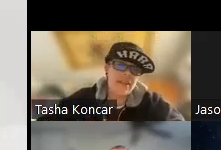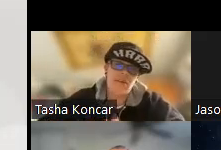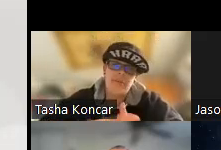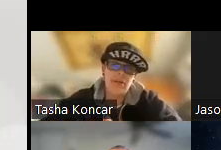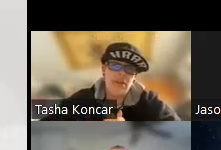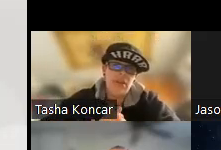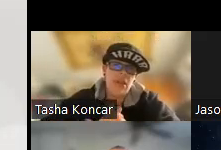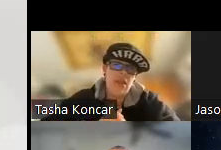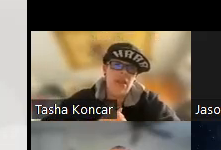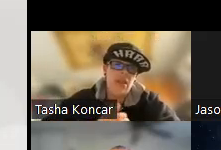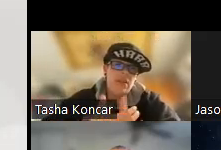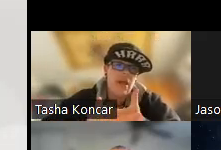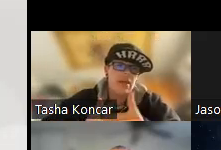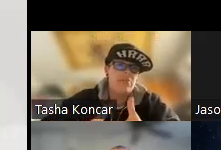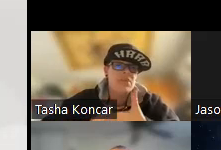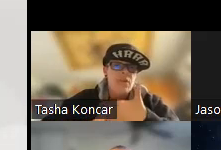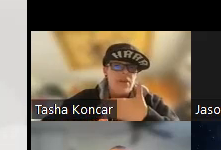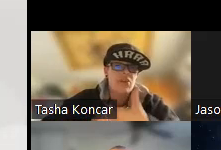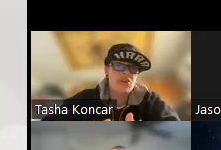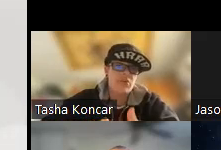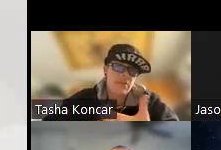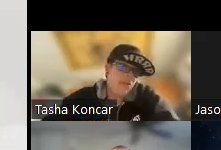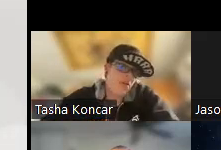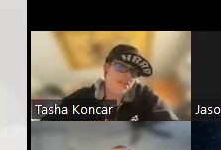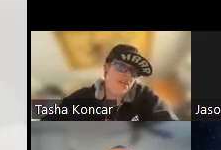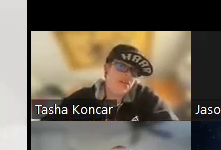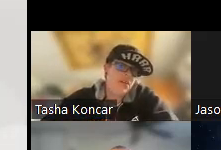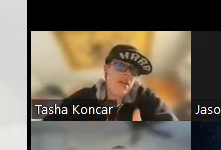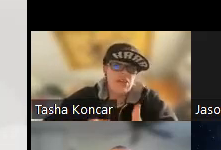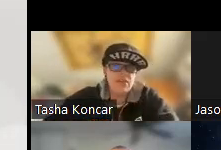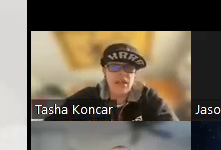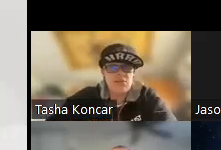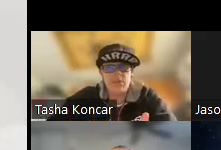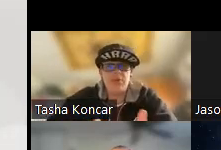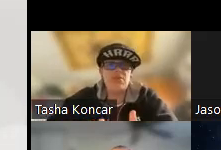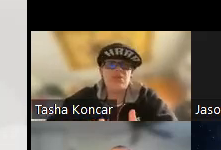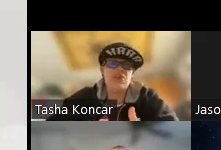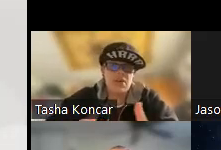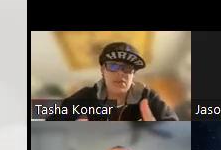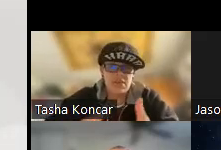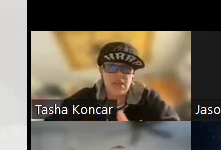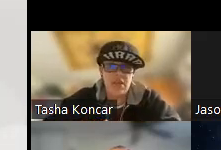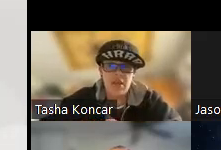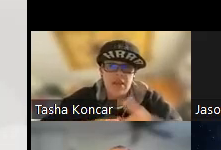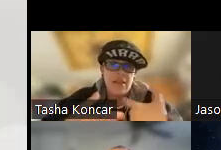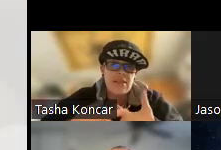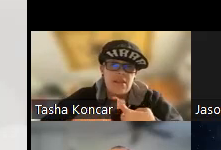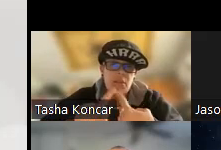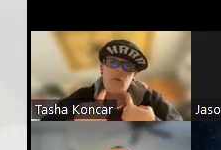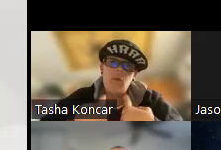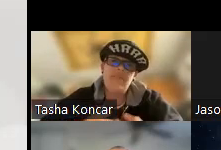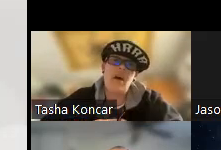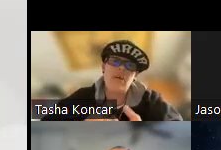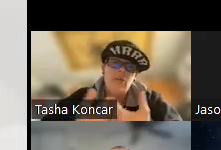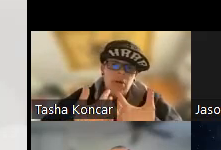Transparency and accountability, and that comes with truth and honesty, and that's what builds the trust, and that's the